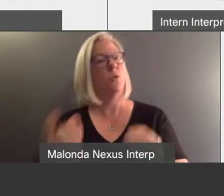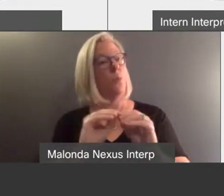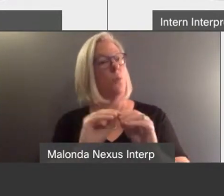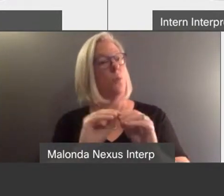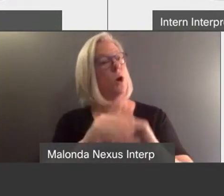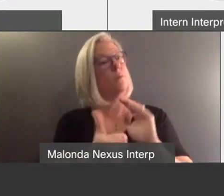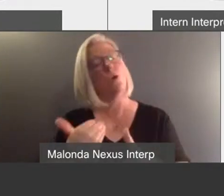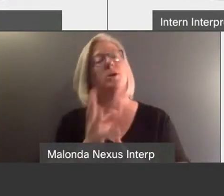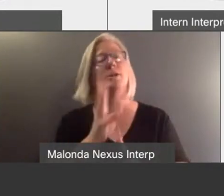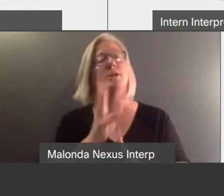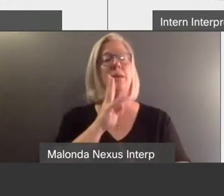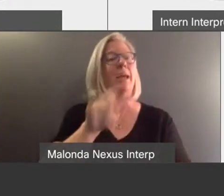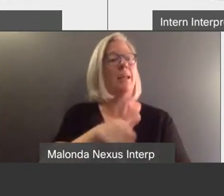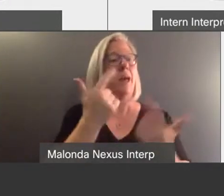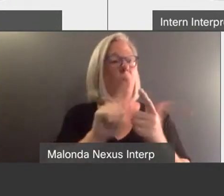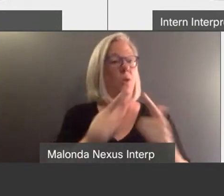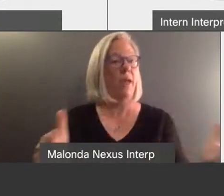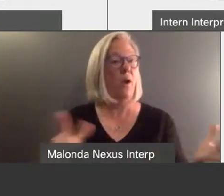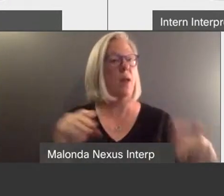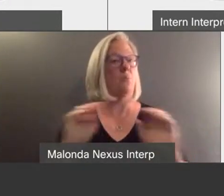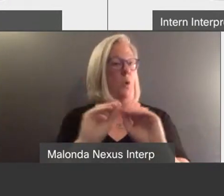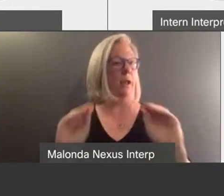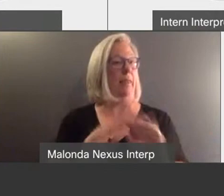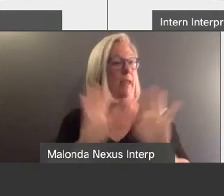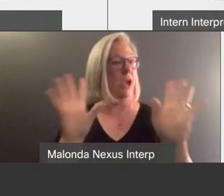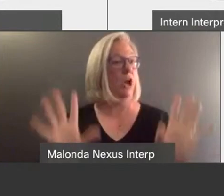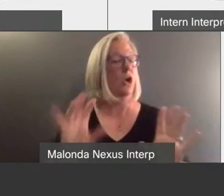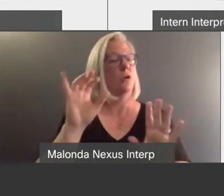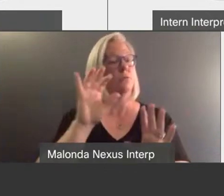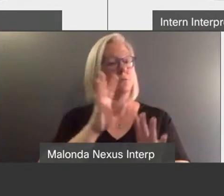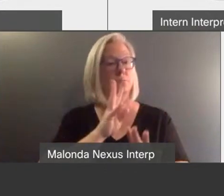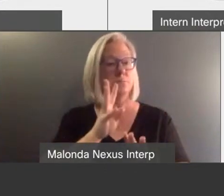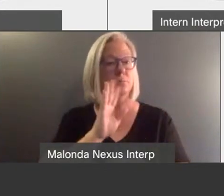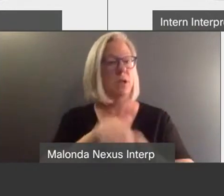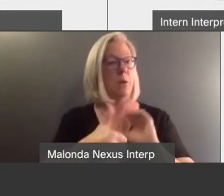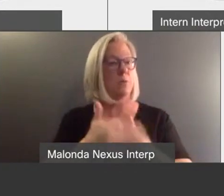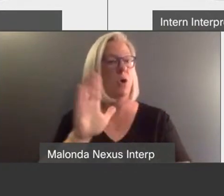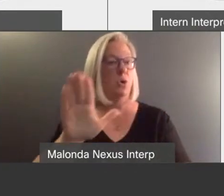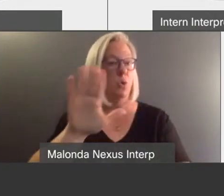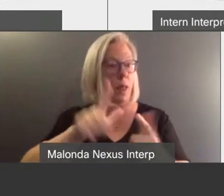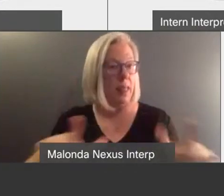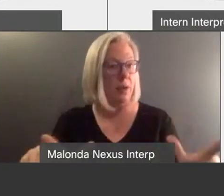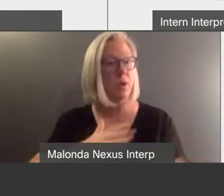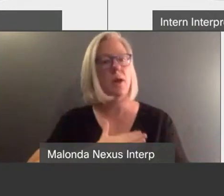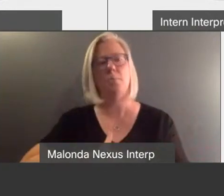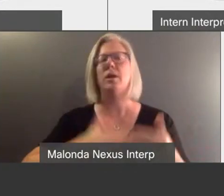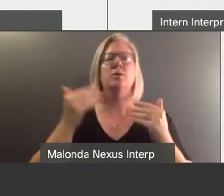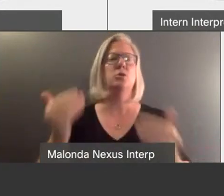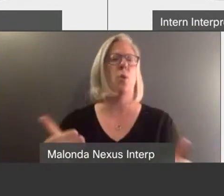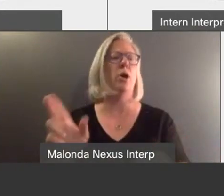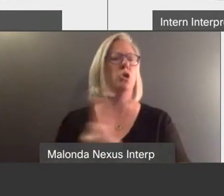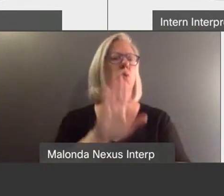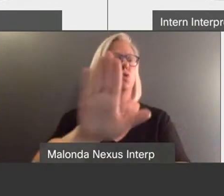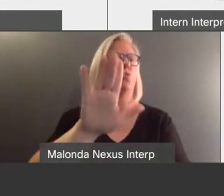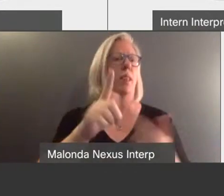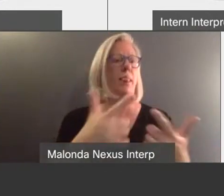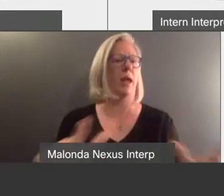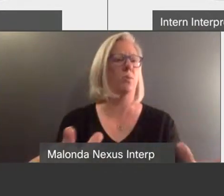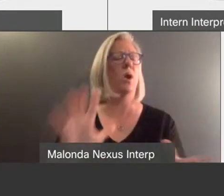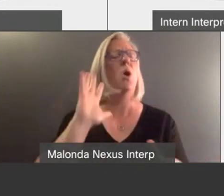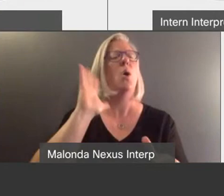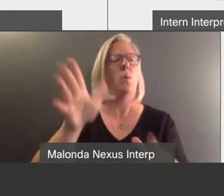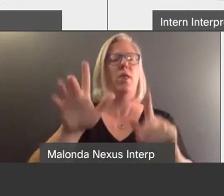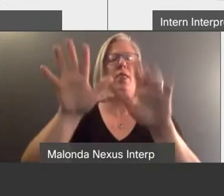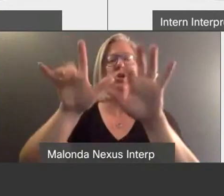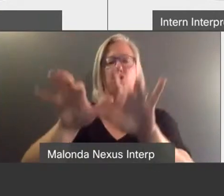and it would ensure the speaker's thoughts are more accurately portrayed, we encourage the speaker to use that language. We will have the comments